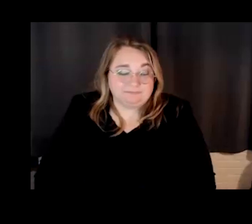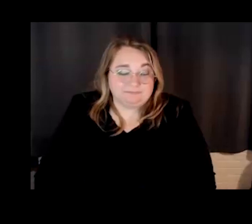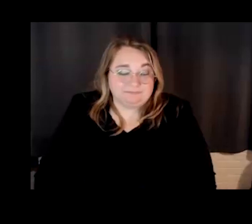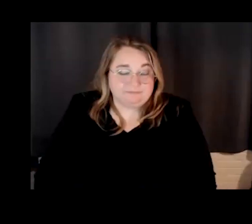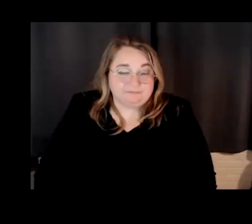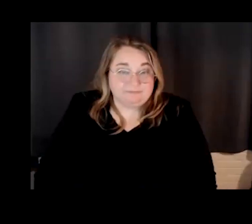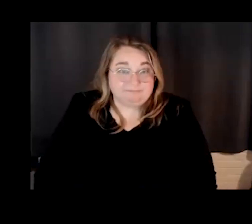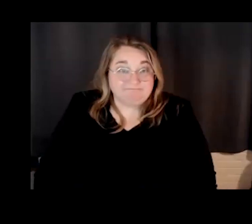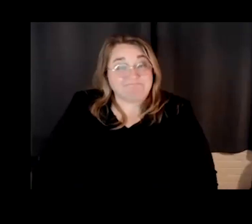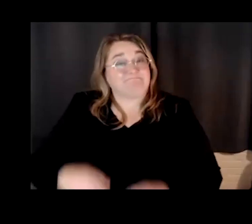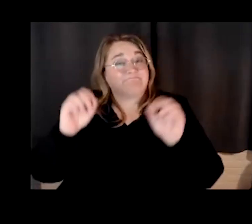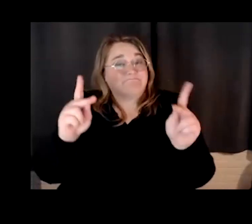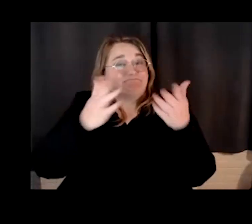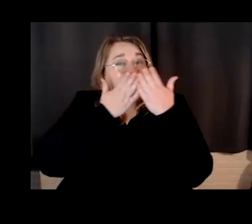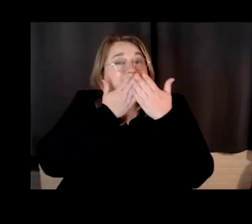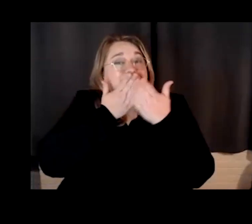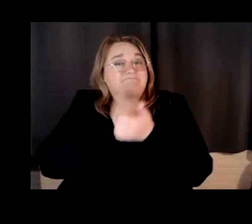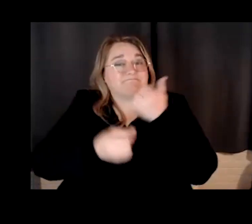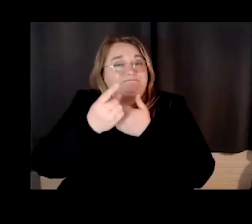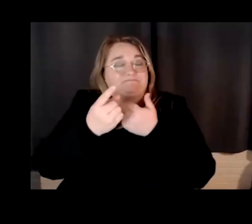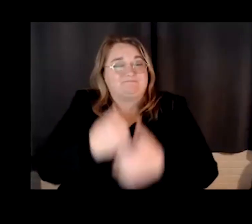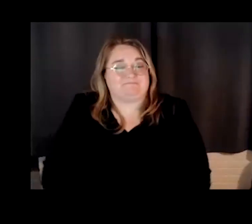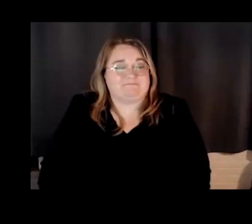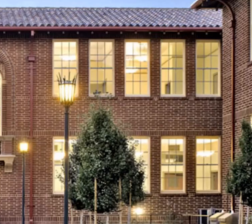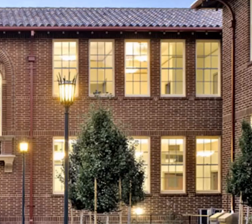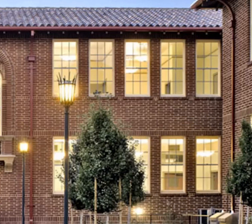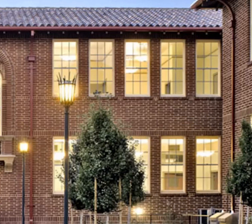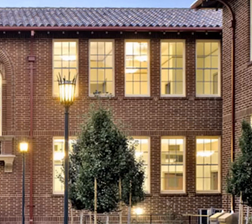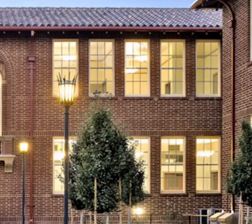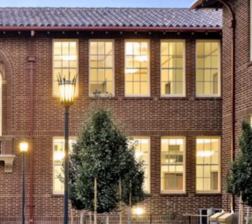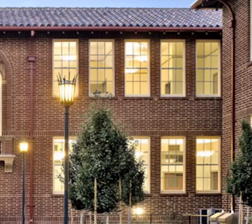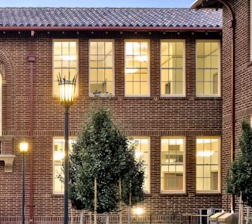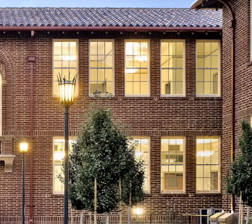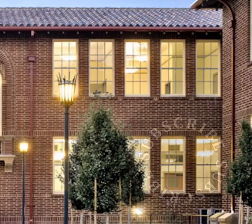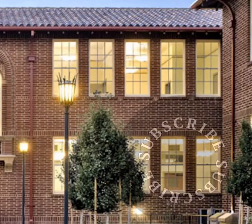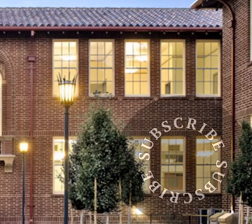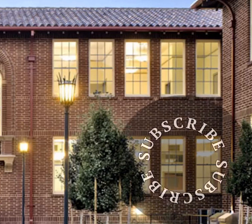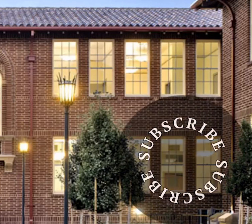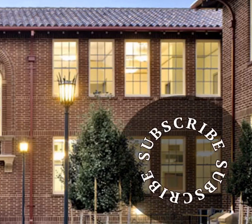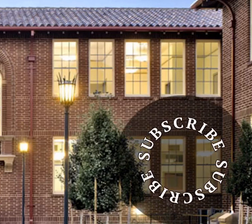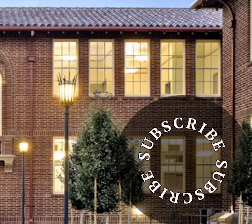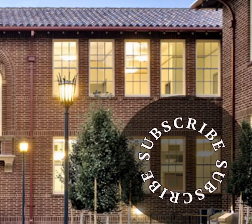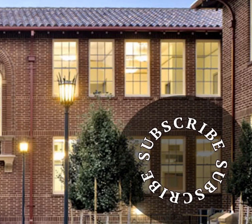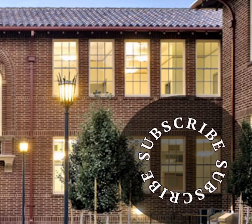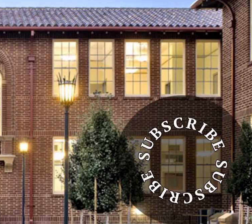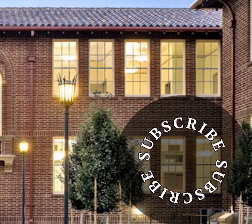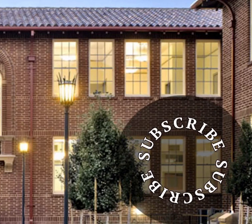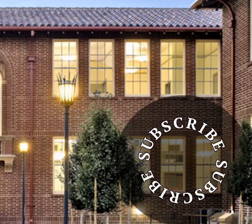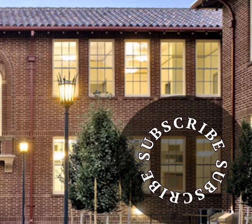Thank you. everyone. Have a great rest of your life. Bye. Bye.